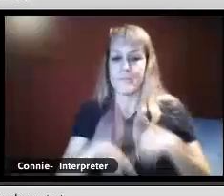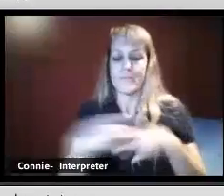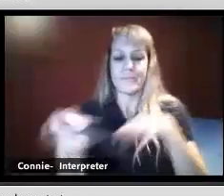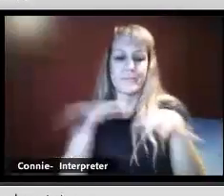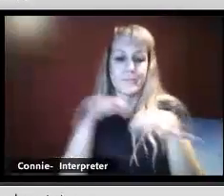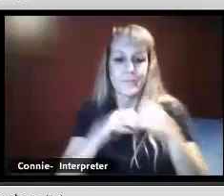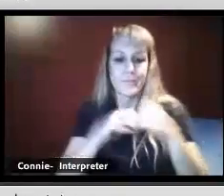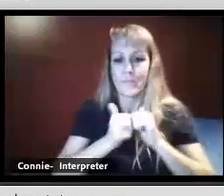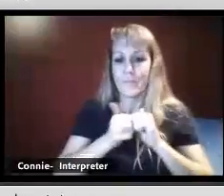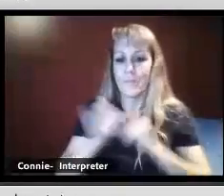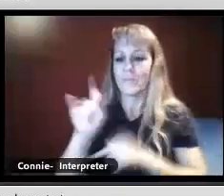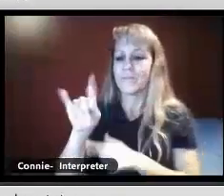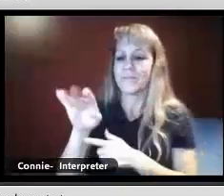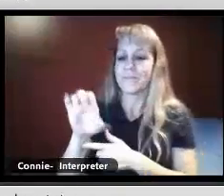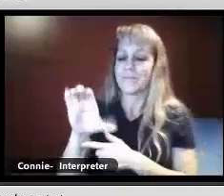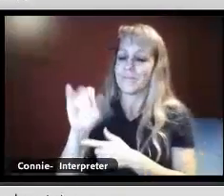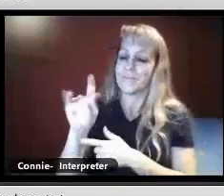how to cite it,